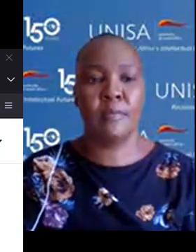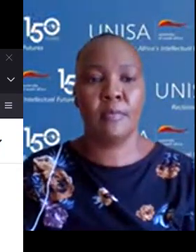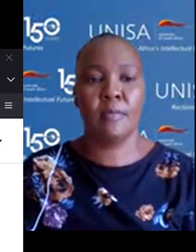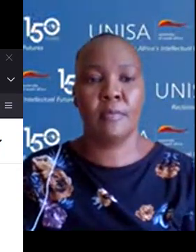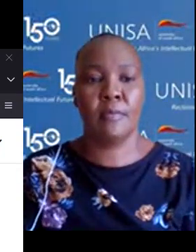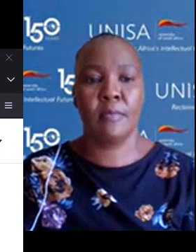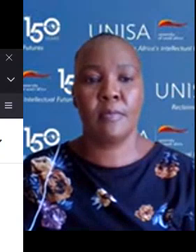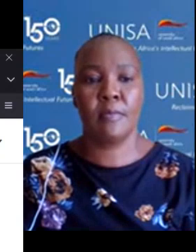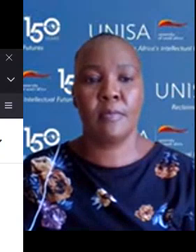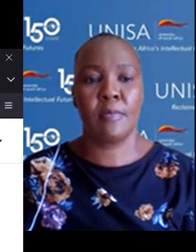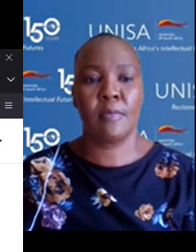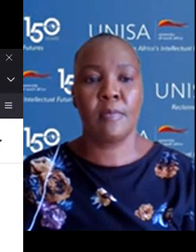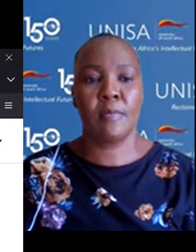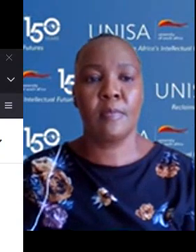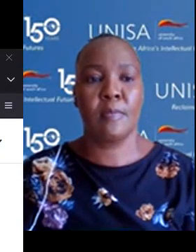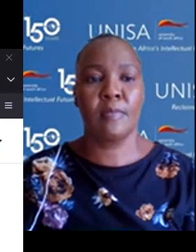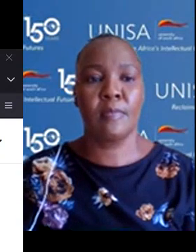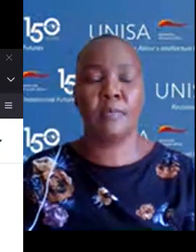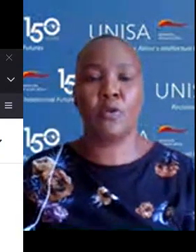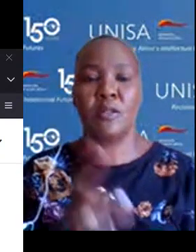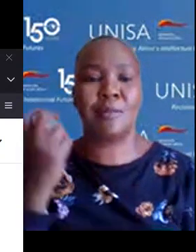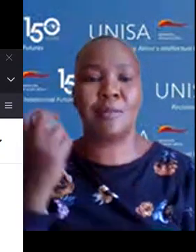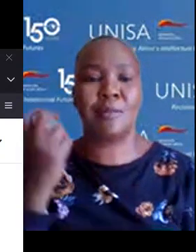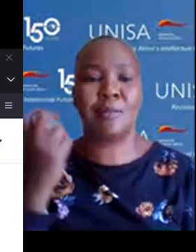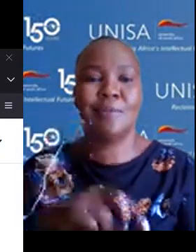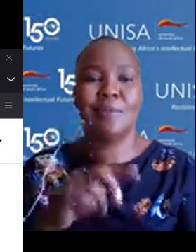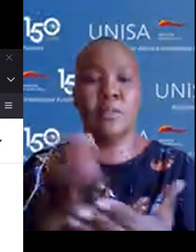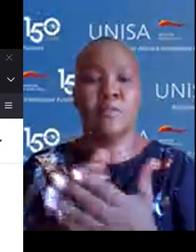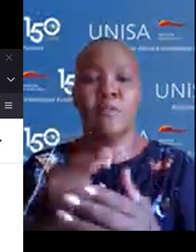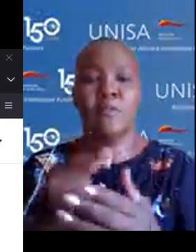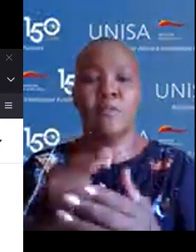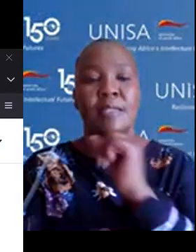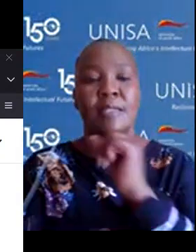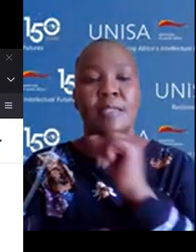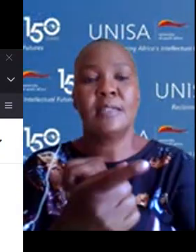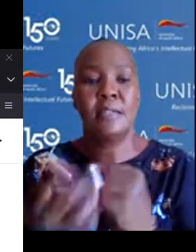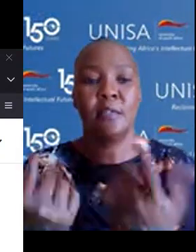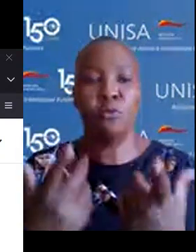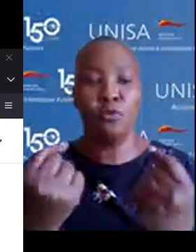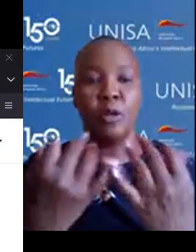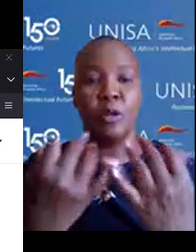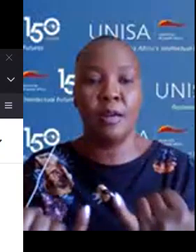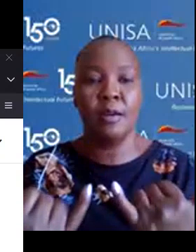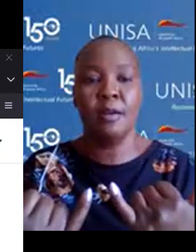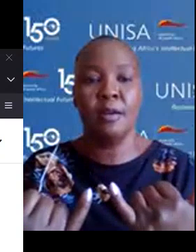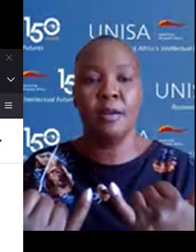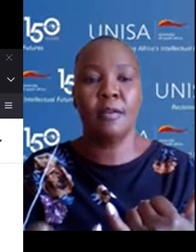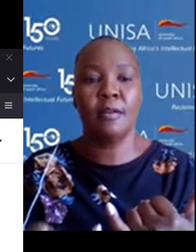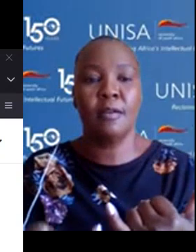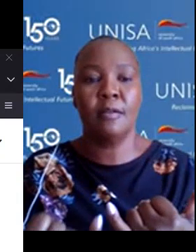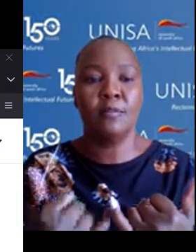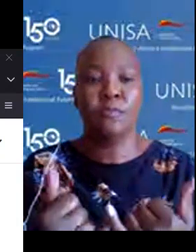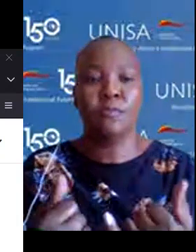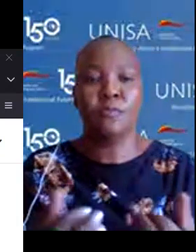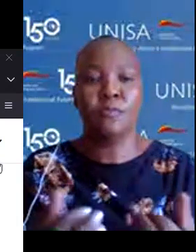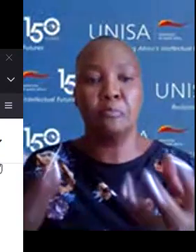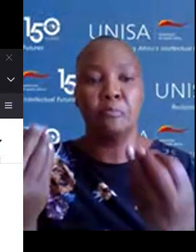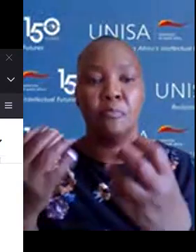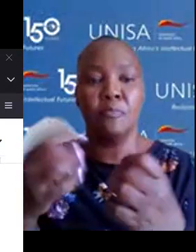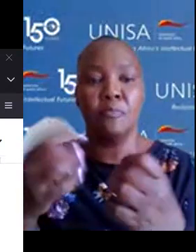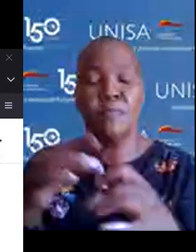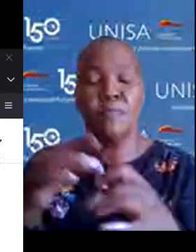Now, you do not need to register for these sessions that we are running now. We will actually get your information from the